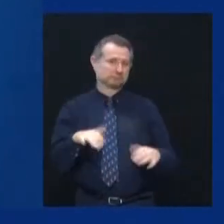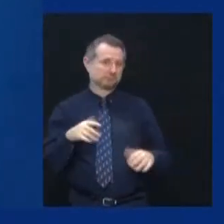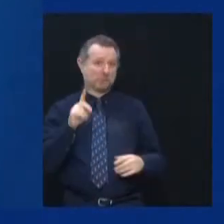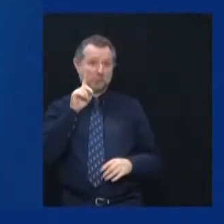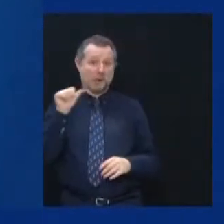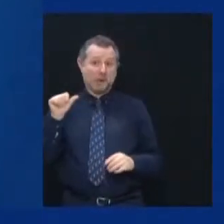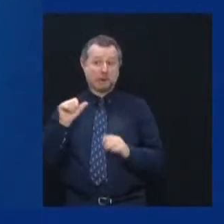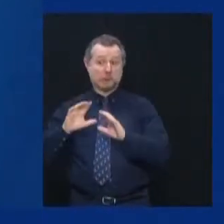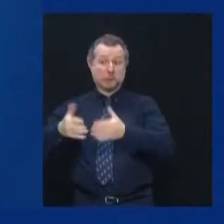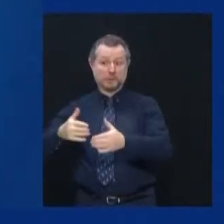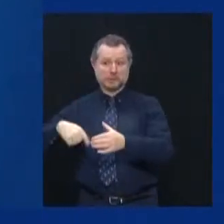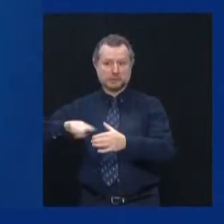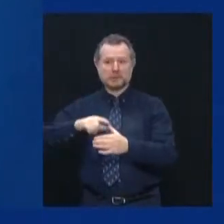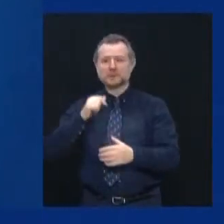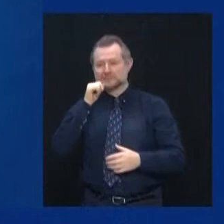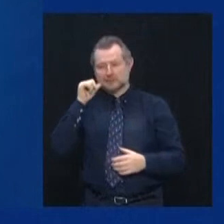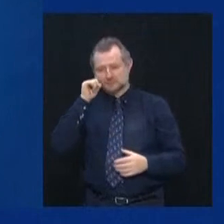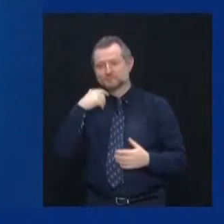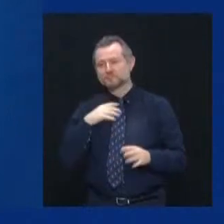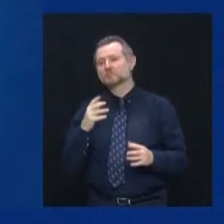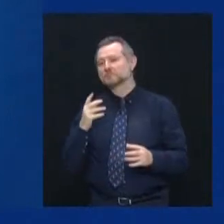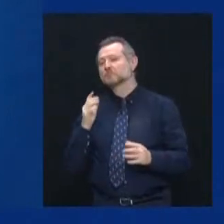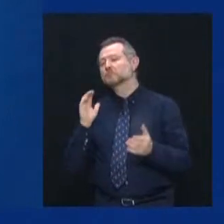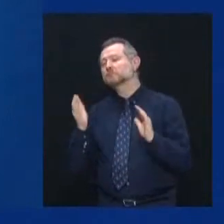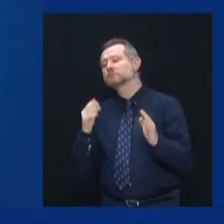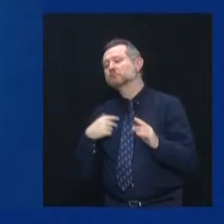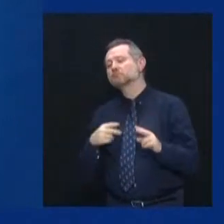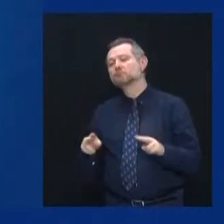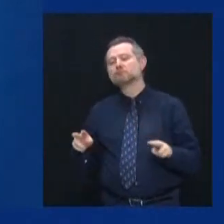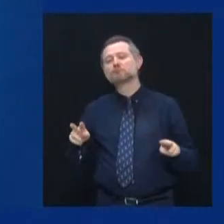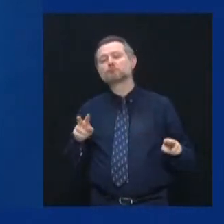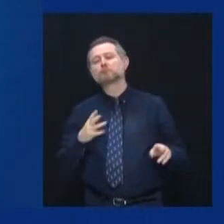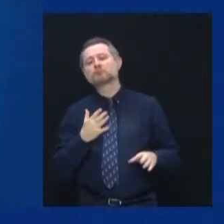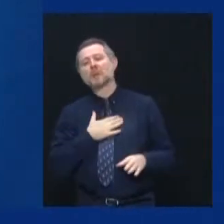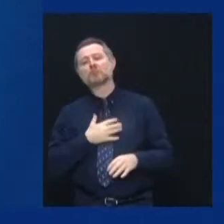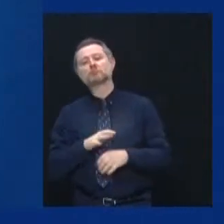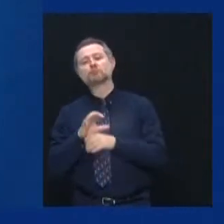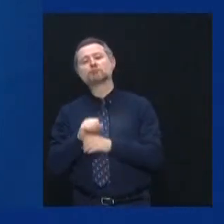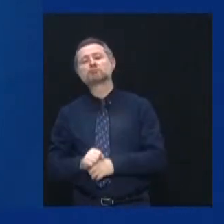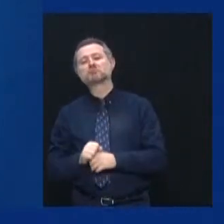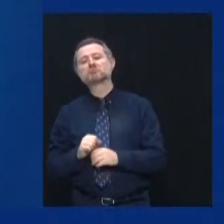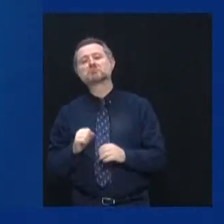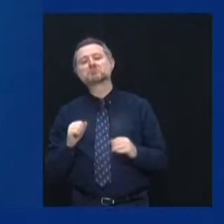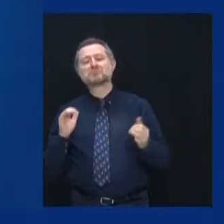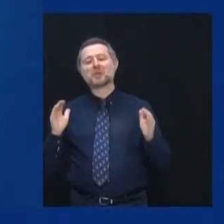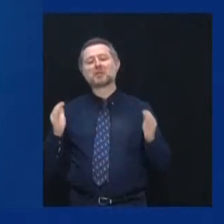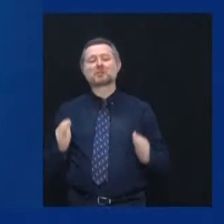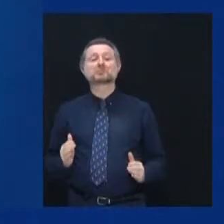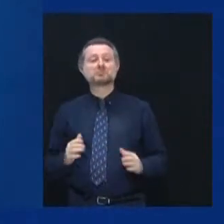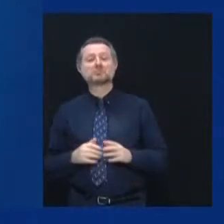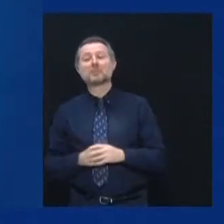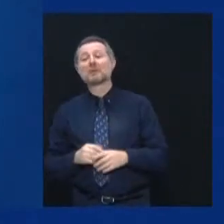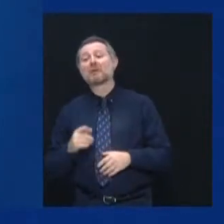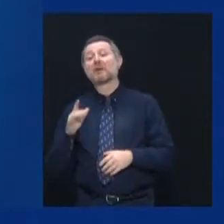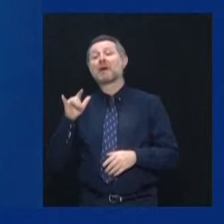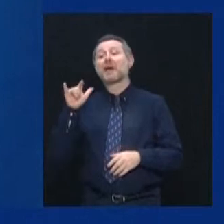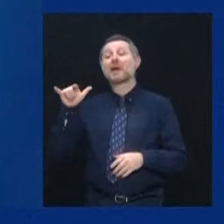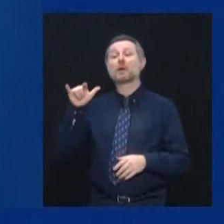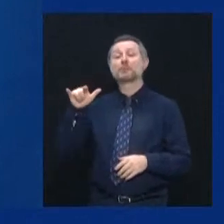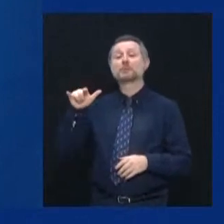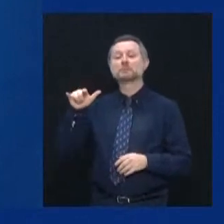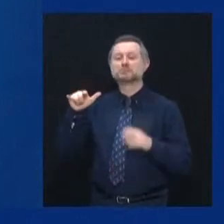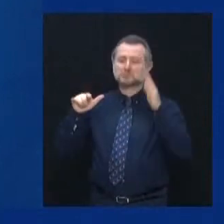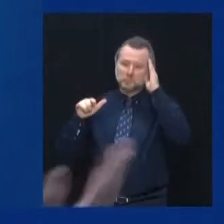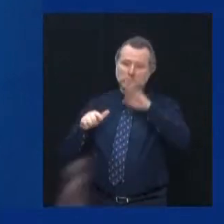yesterday, a silly analogy, which I'm prone to do. In the airplane, they say, when the oxygen